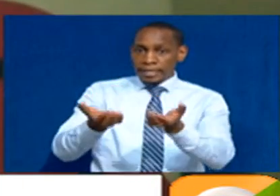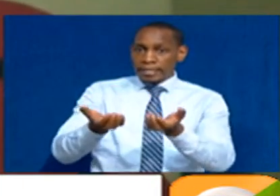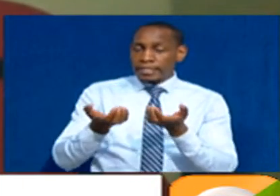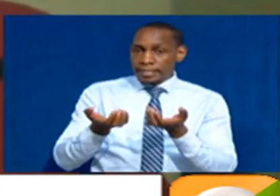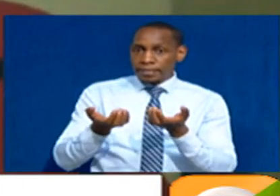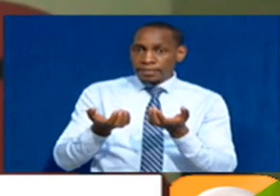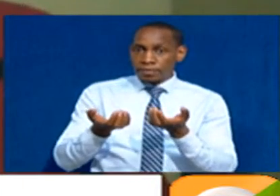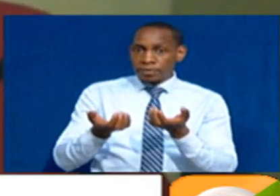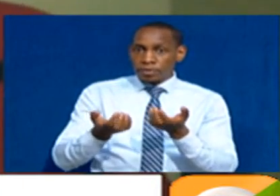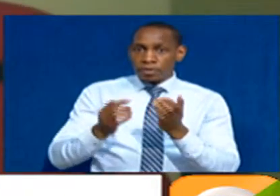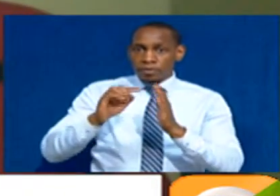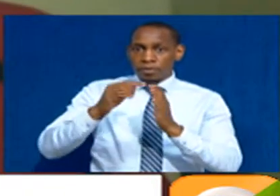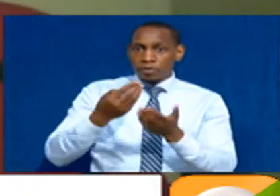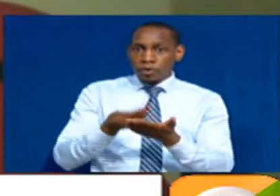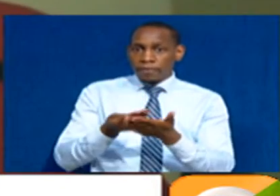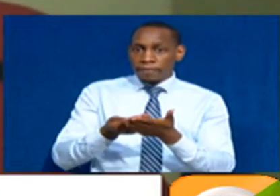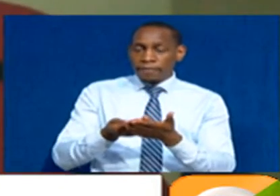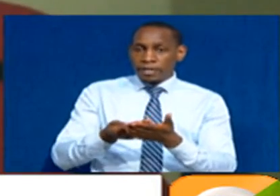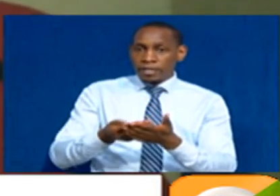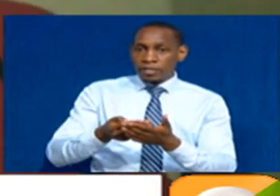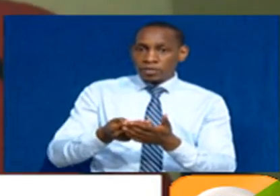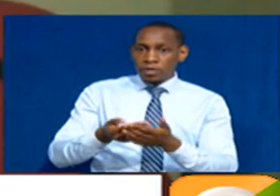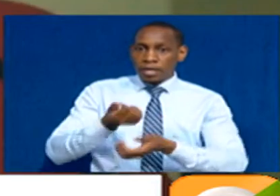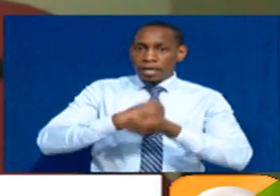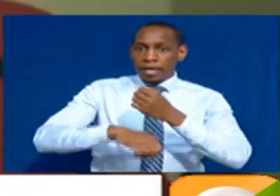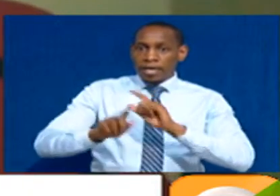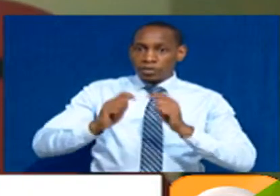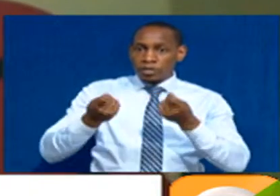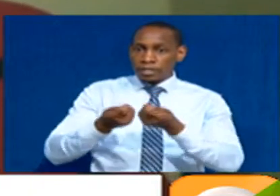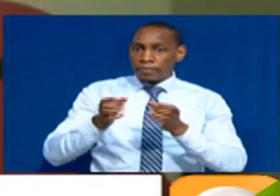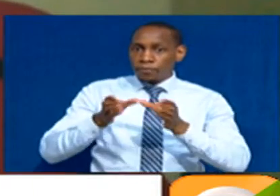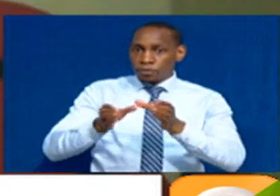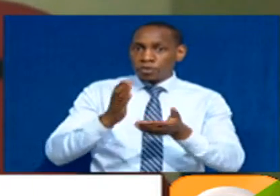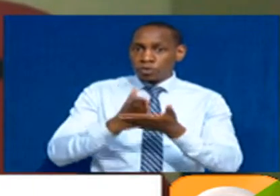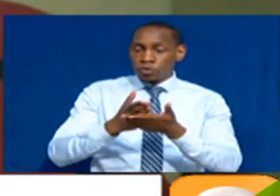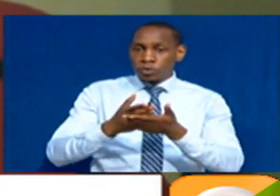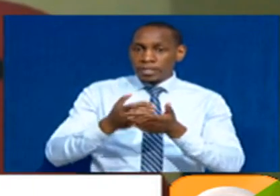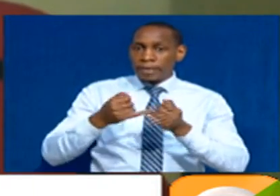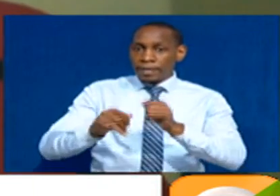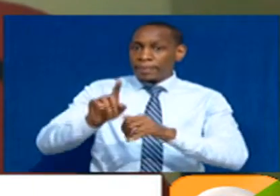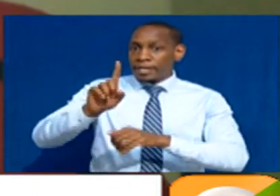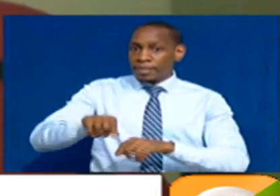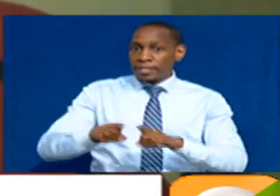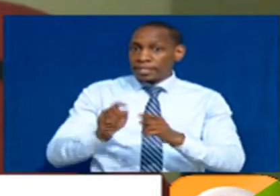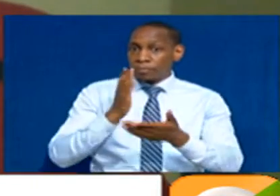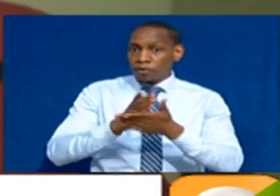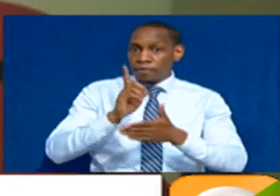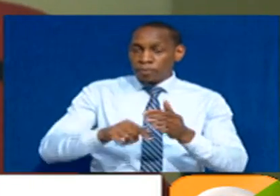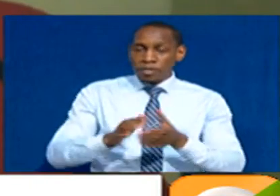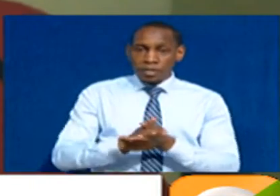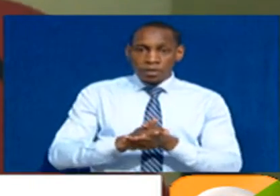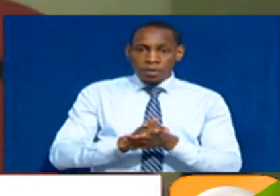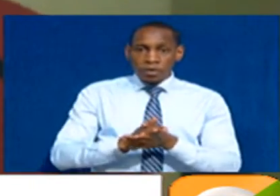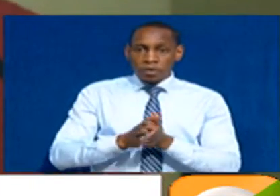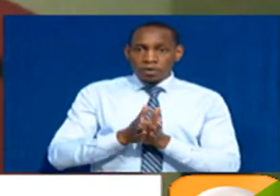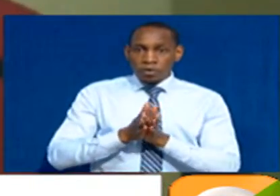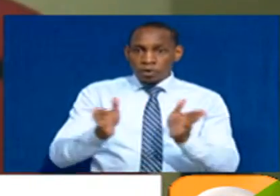that have even been made on the Financial Action Task Force, is that it really needs to implement and ensure that there are open